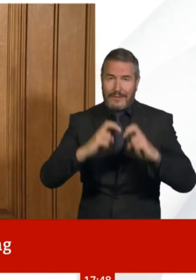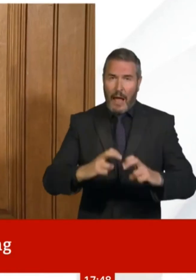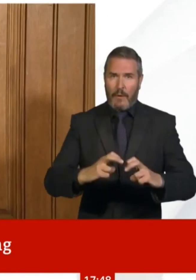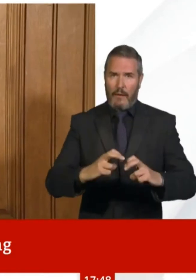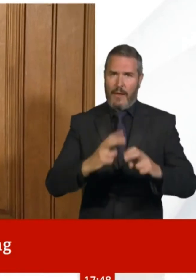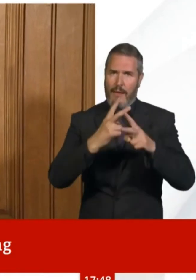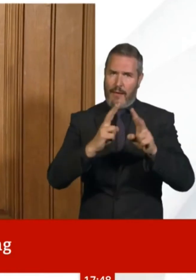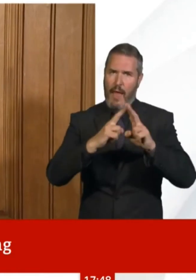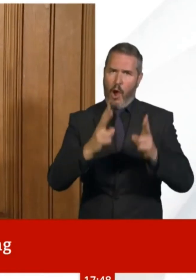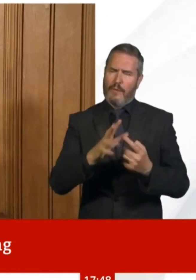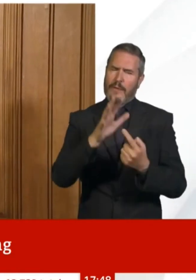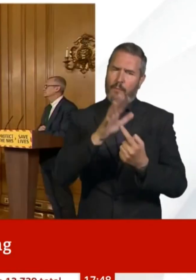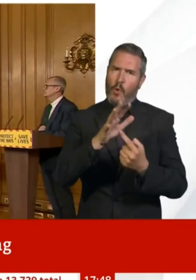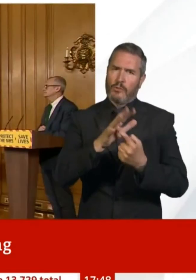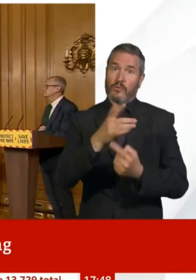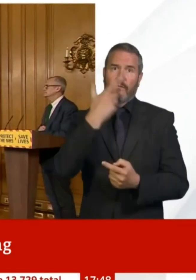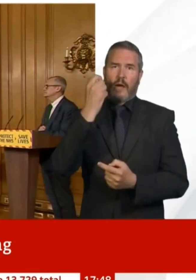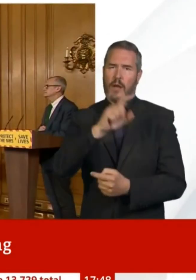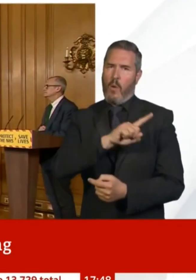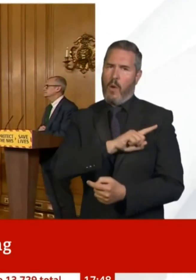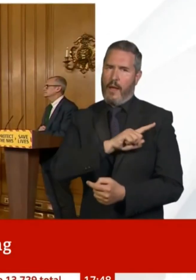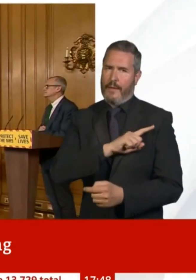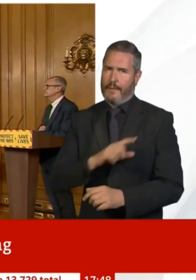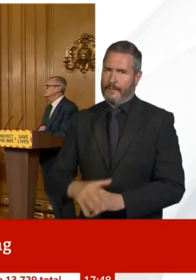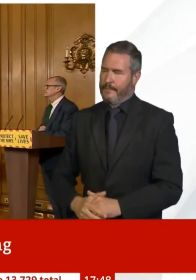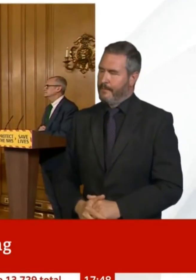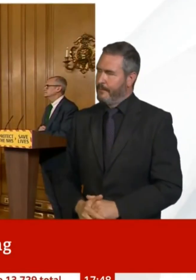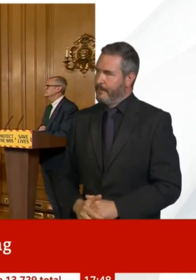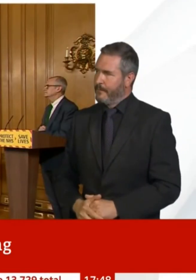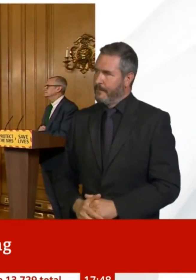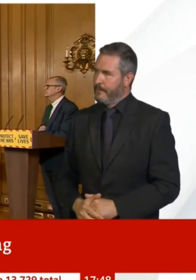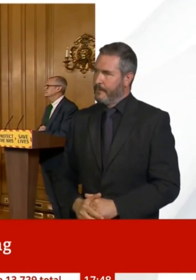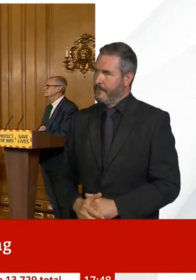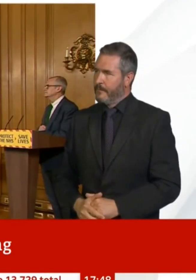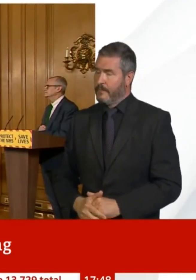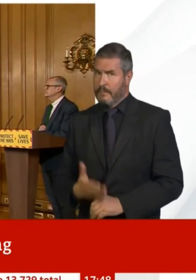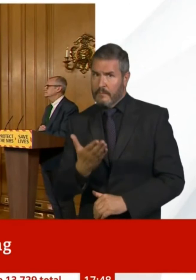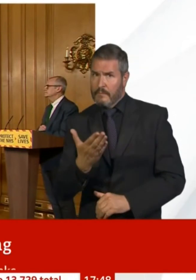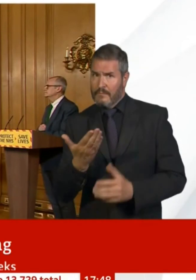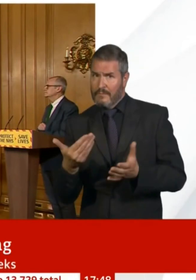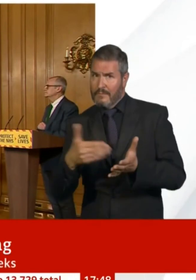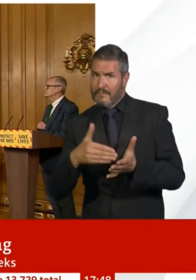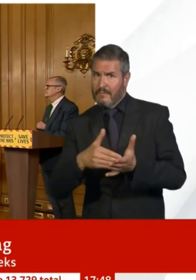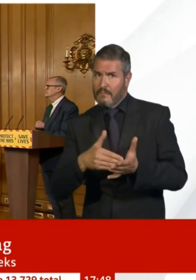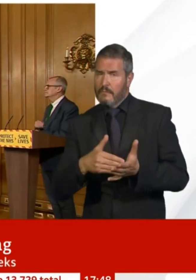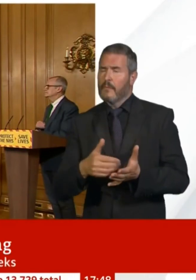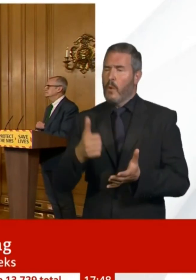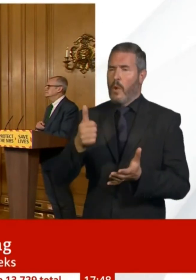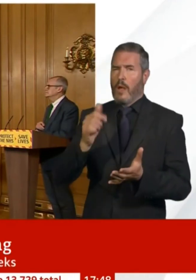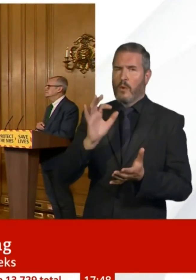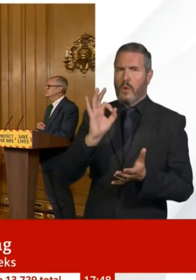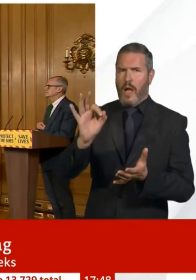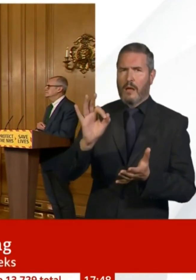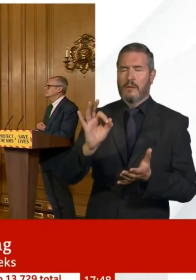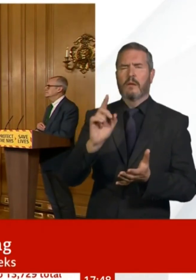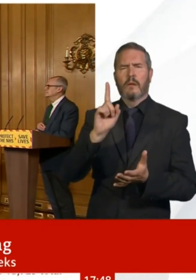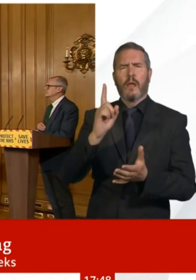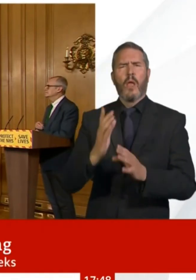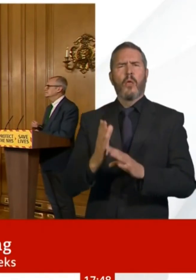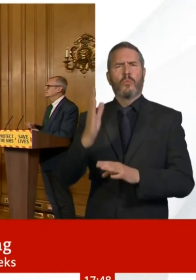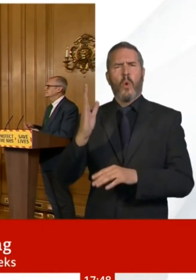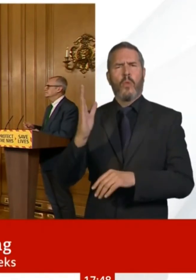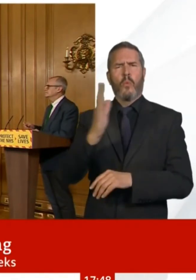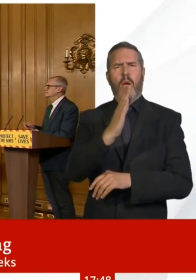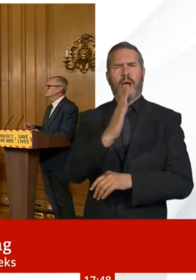so important. Bill, would you like to come back with the last one? Yes, if the number of cases in the Northwest